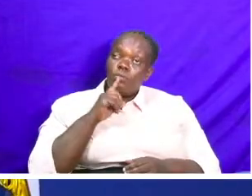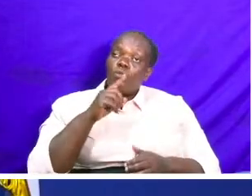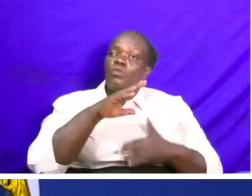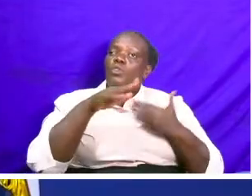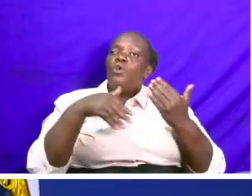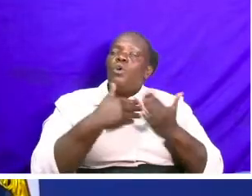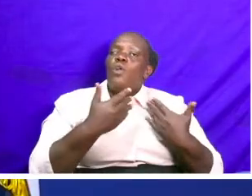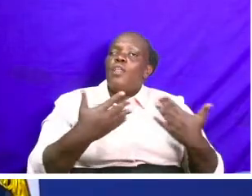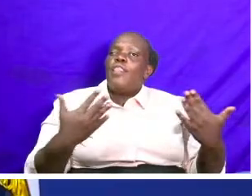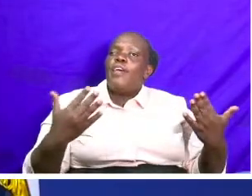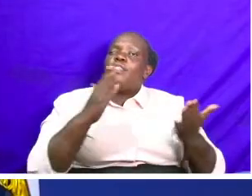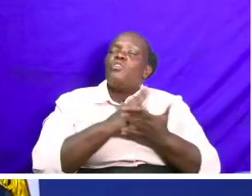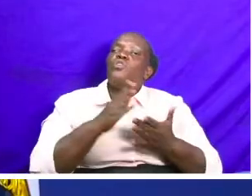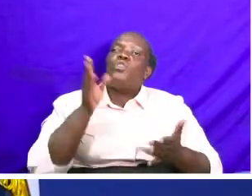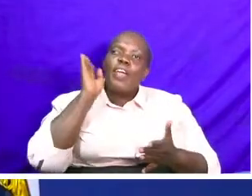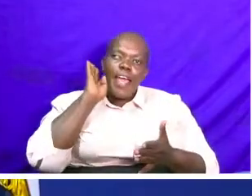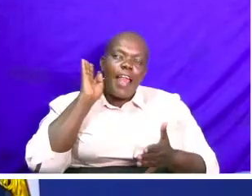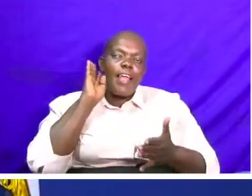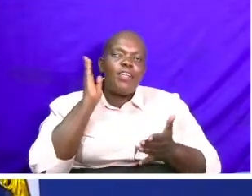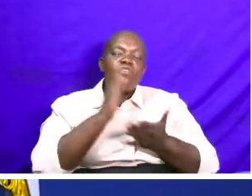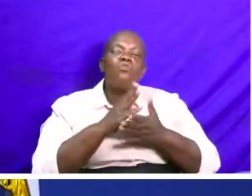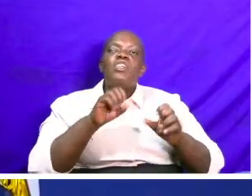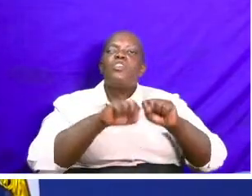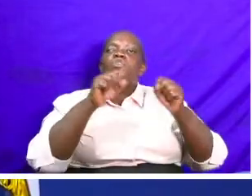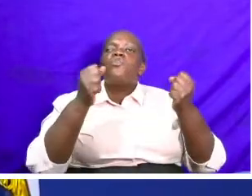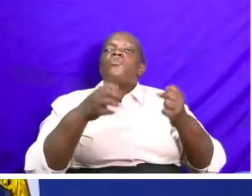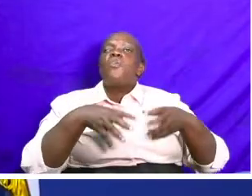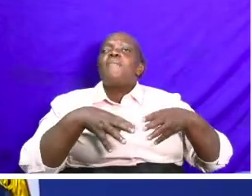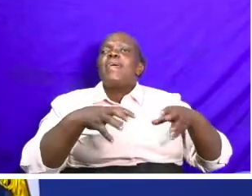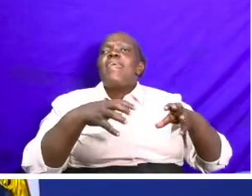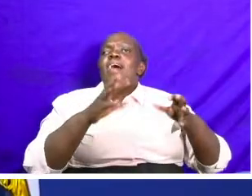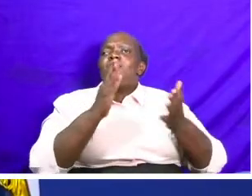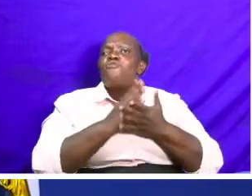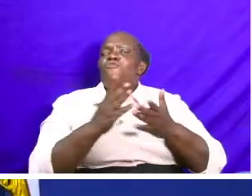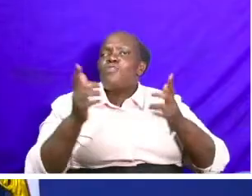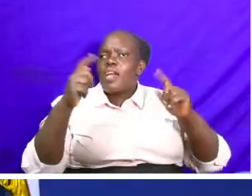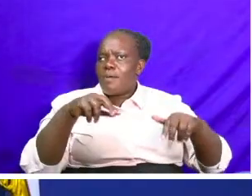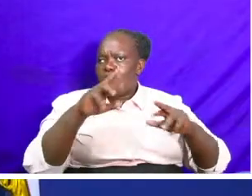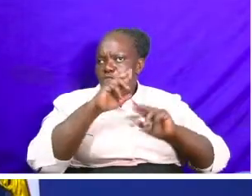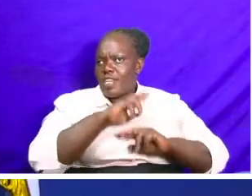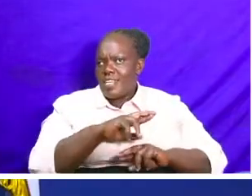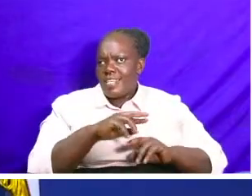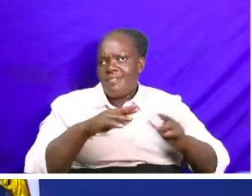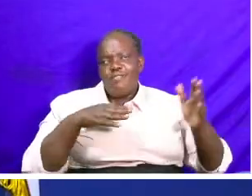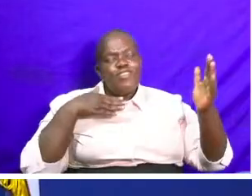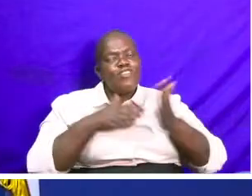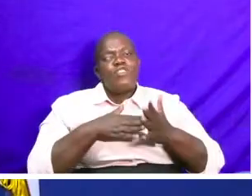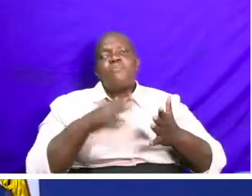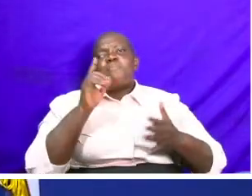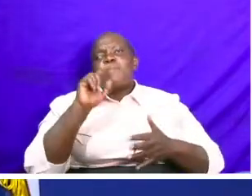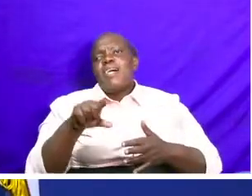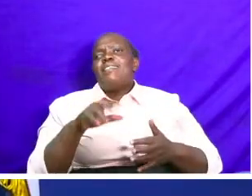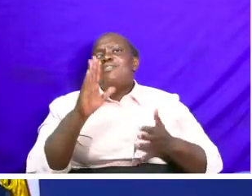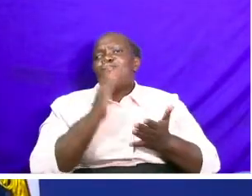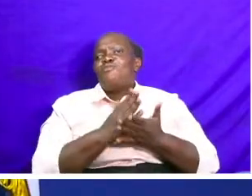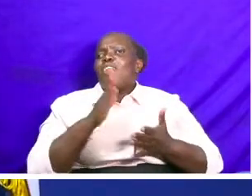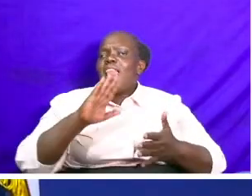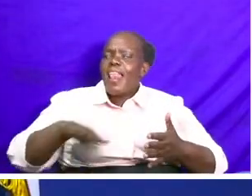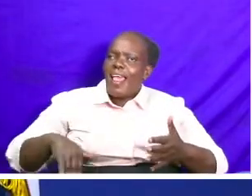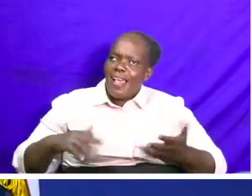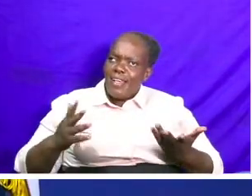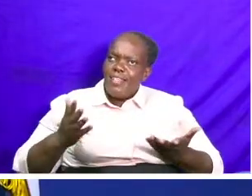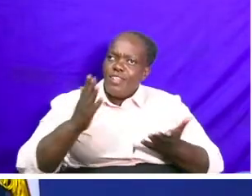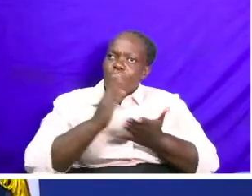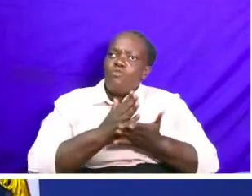those things that we are hearing, rumors in the social media, they need to come to rest. We need to build a new airport. In fact, we are late because the